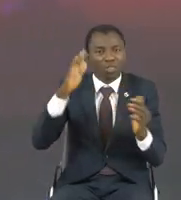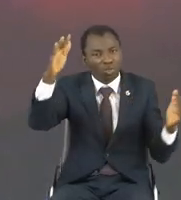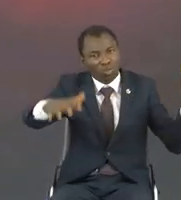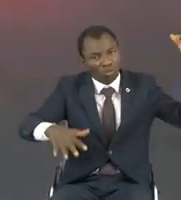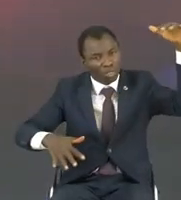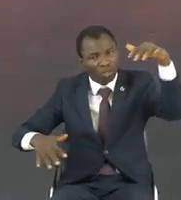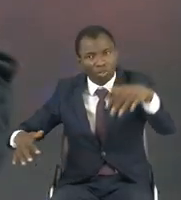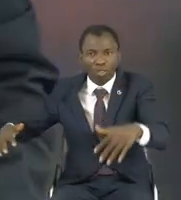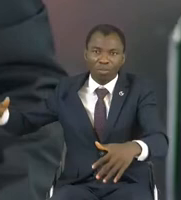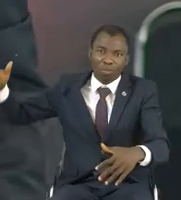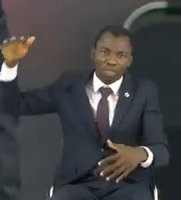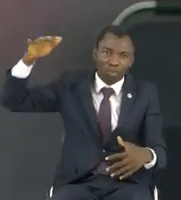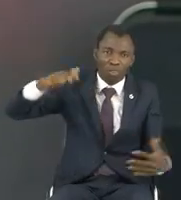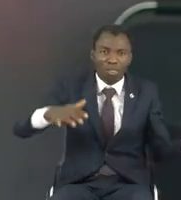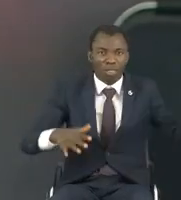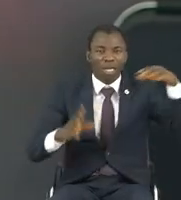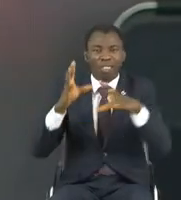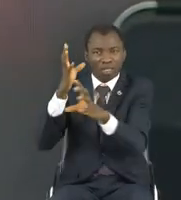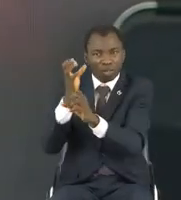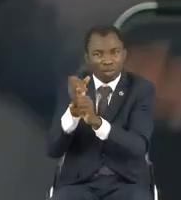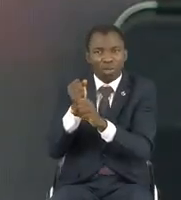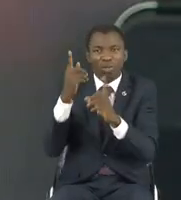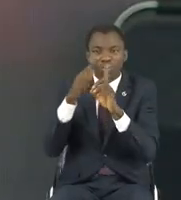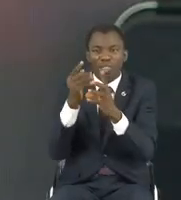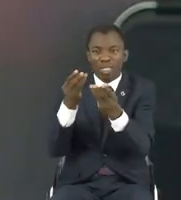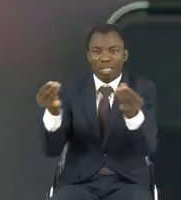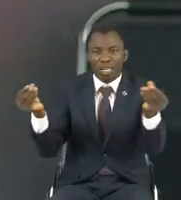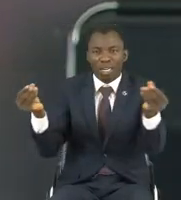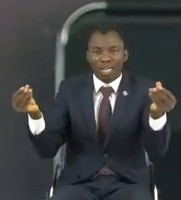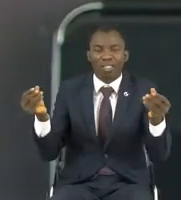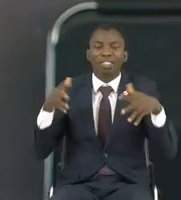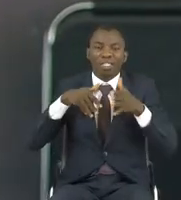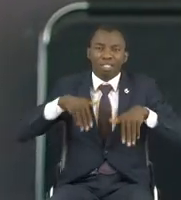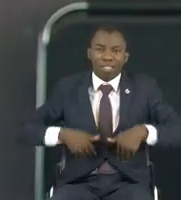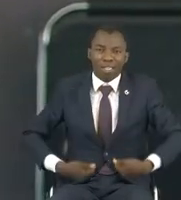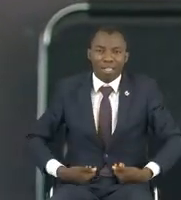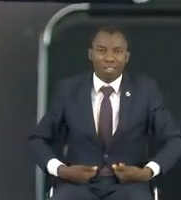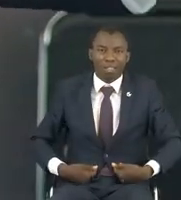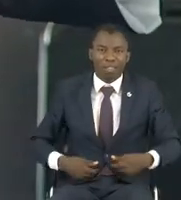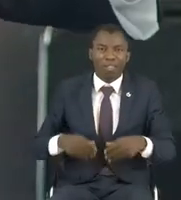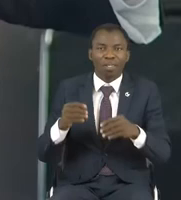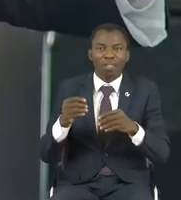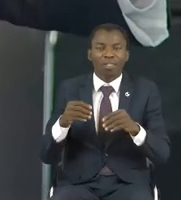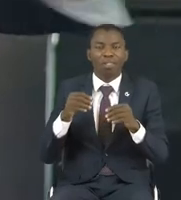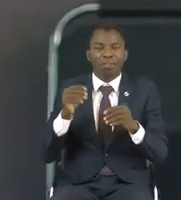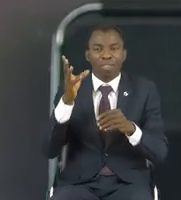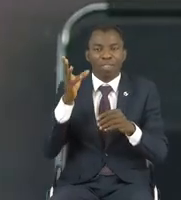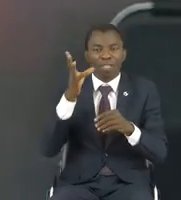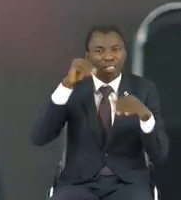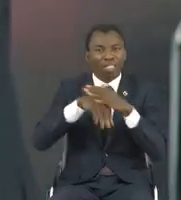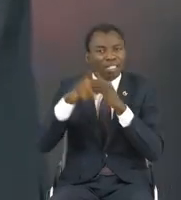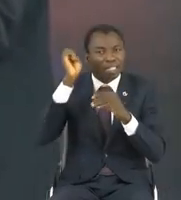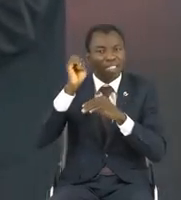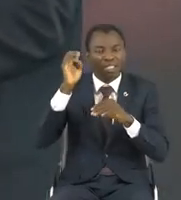tried swimming, and he got to the shore, exhausted, in delirium. He didn't